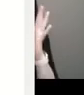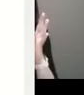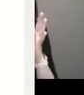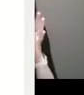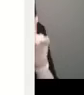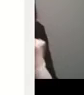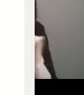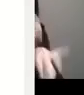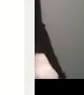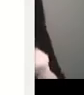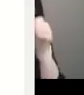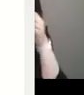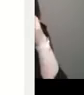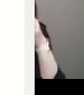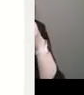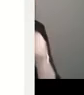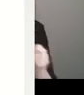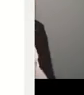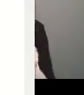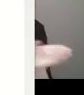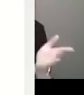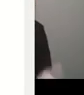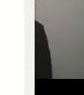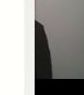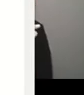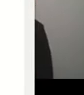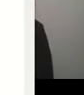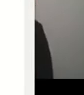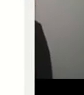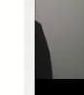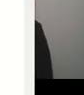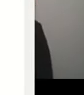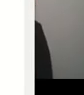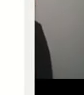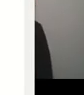that. Ollie, what does safety mean to you?